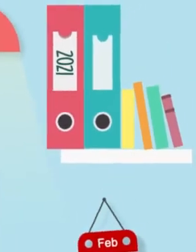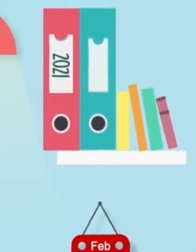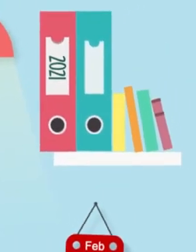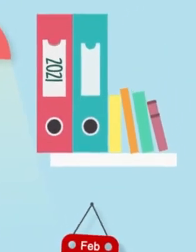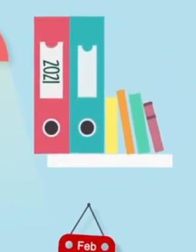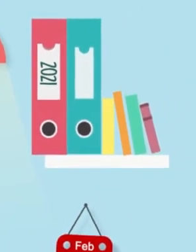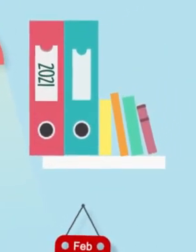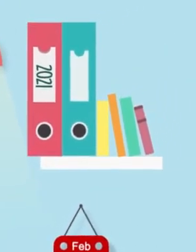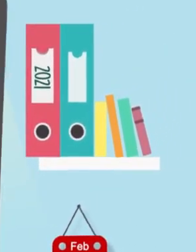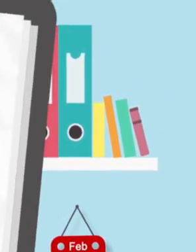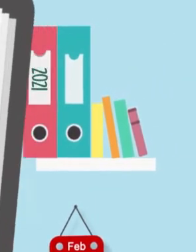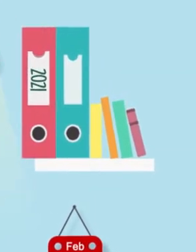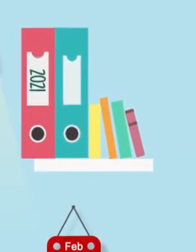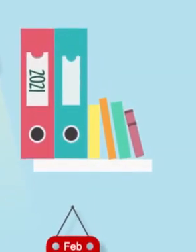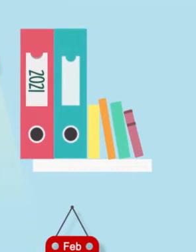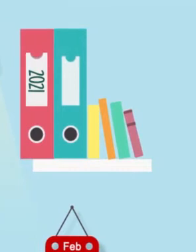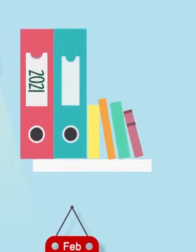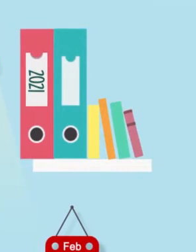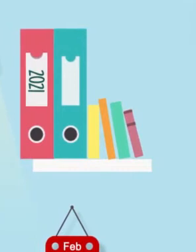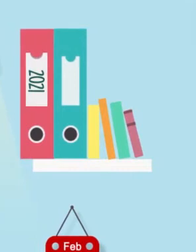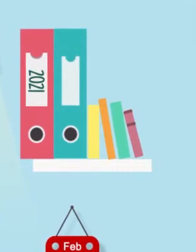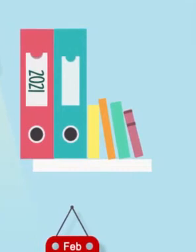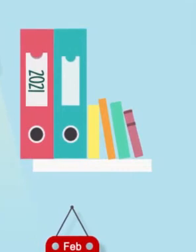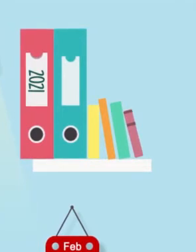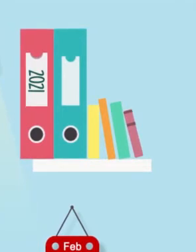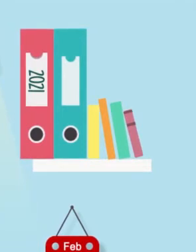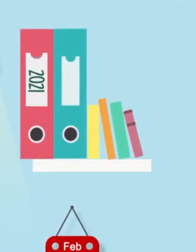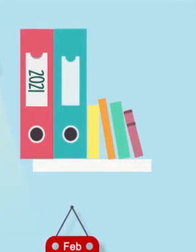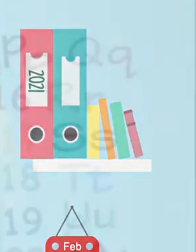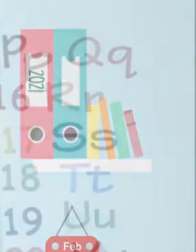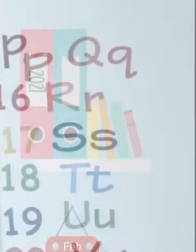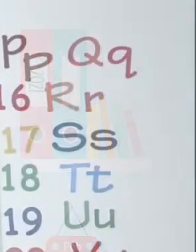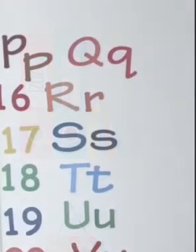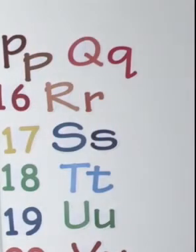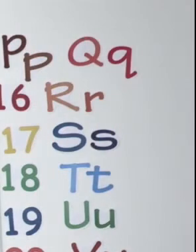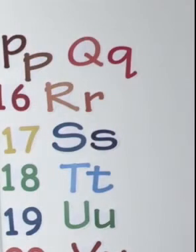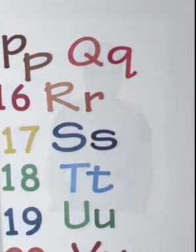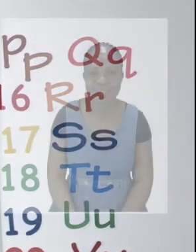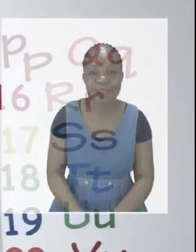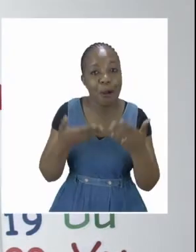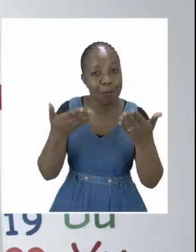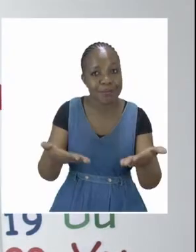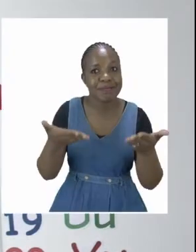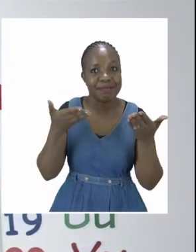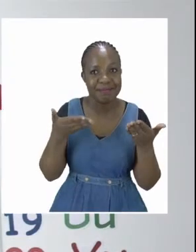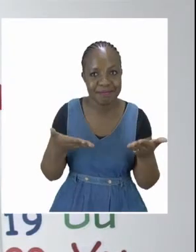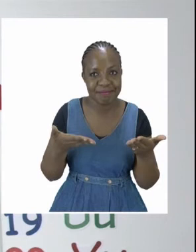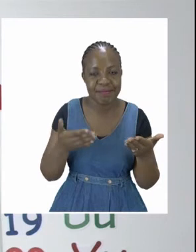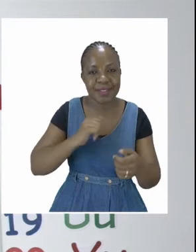was supposed to come and visit us today. I wonder where he is. Sashi? Hello,